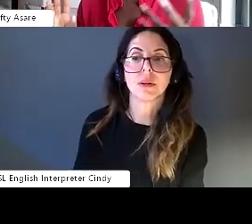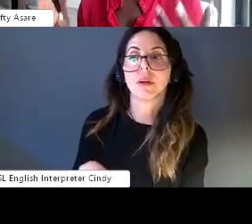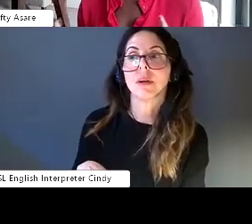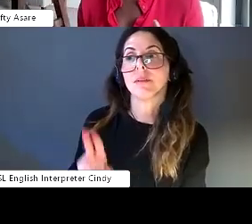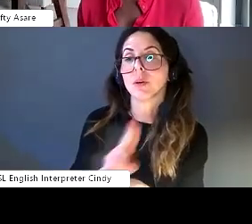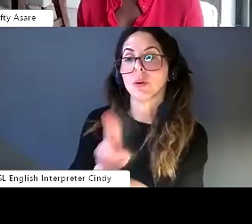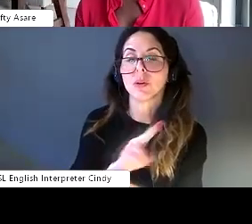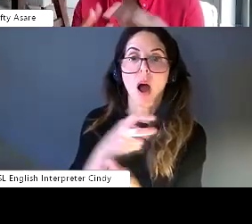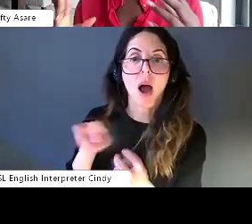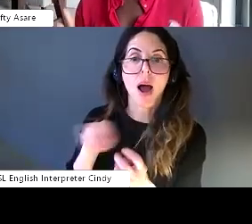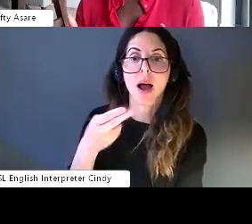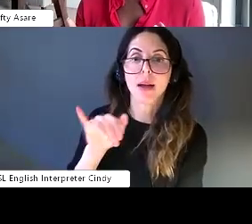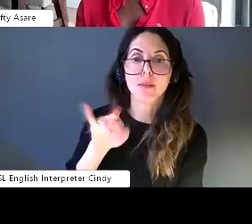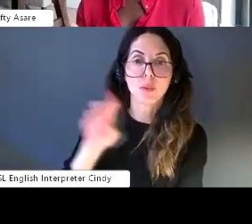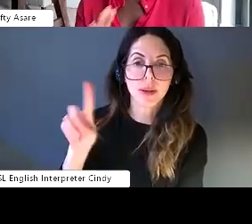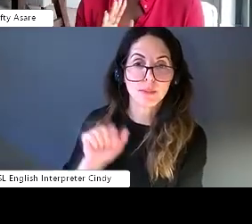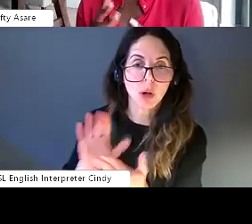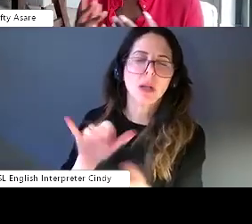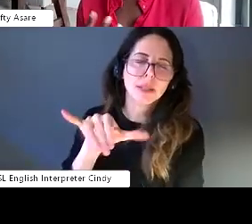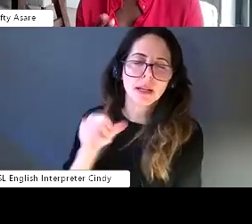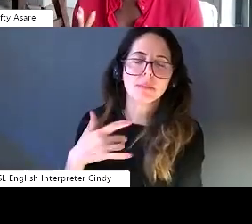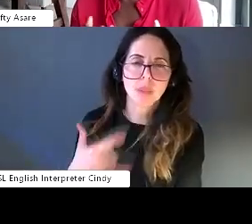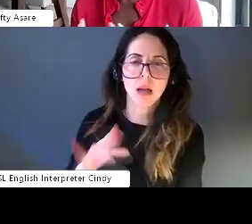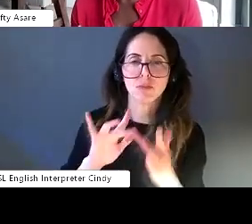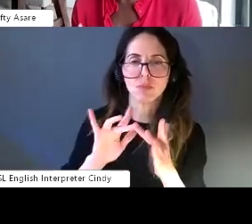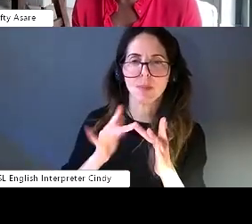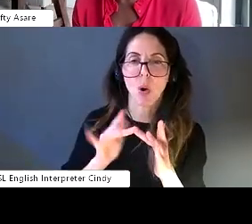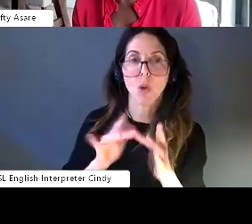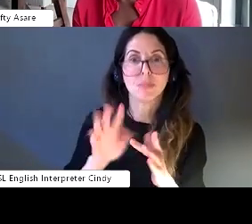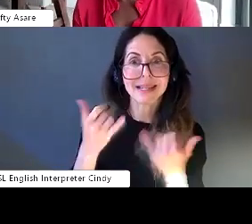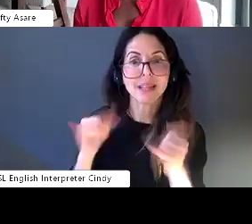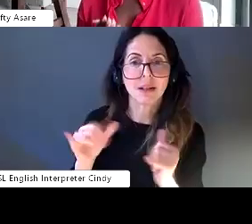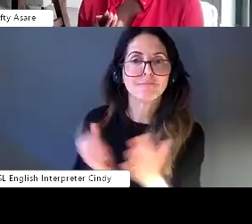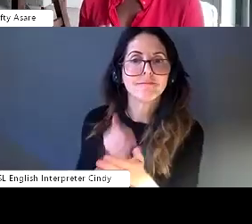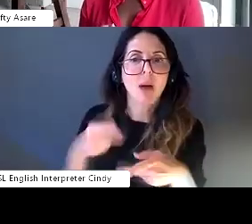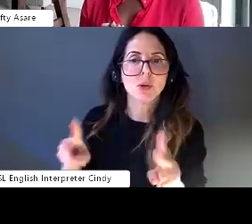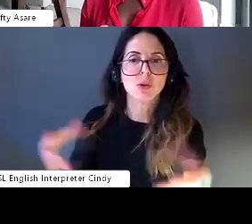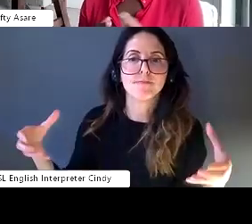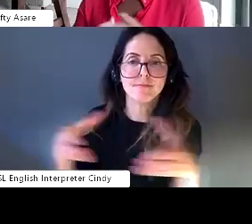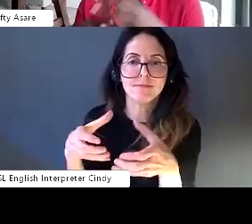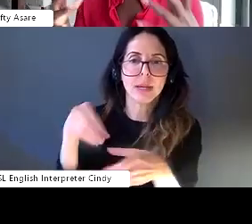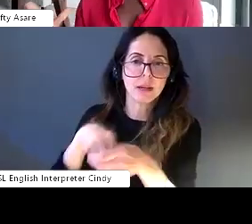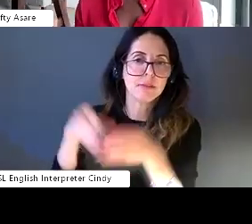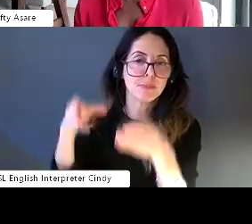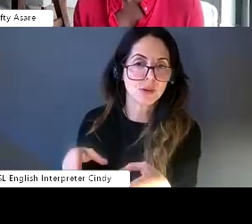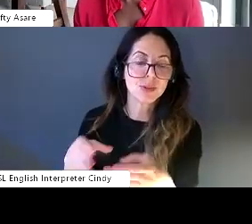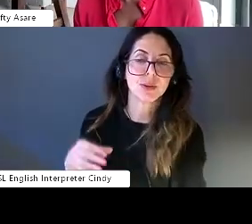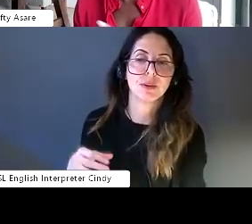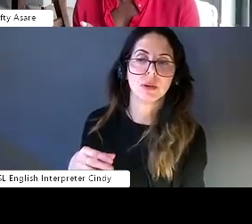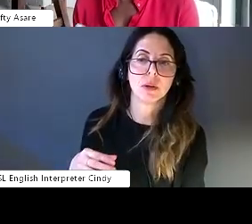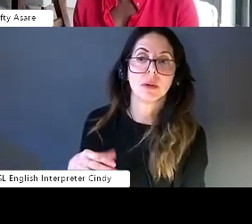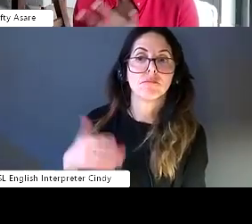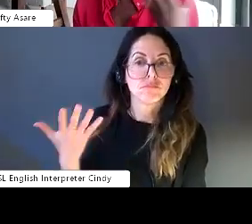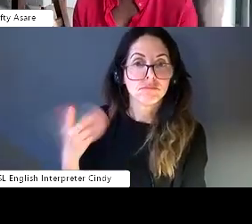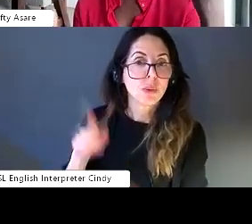approach as much as we could. Even though we operate remotely, there was an opportunity to meet in person. As mentioned, we had different services just